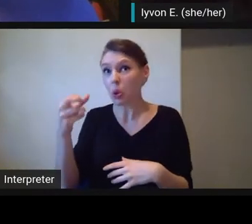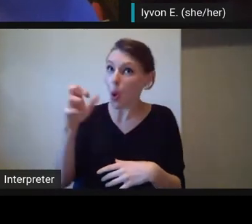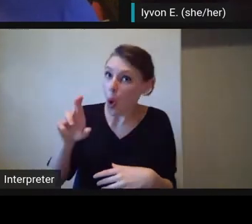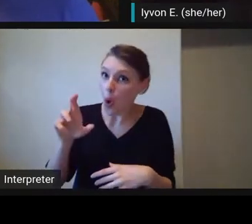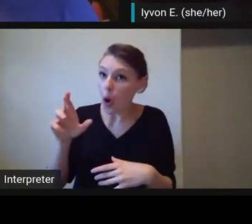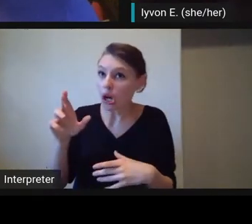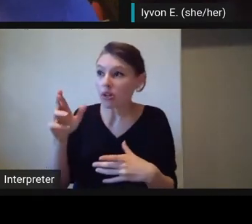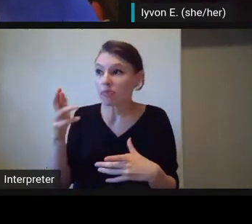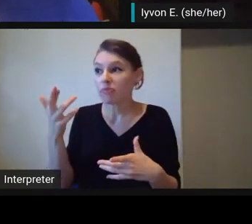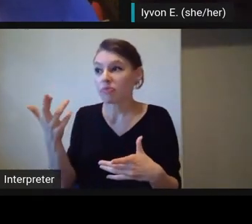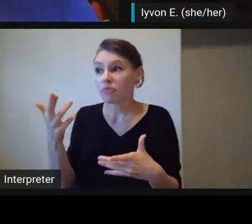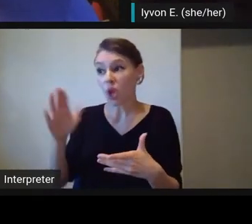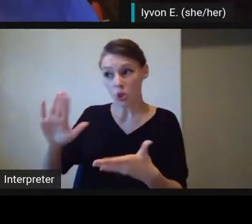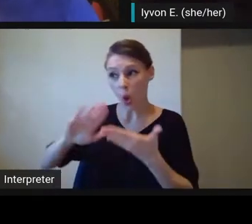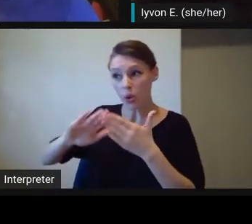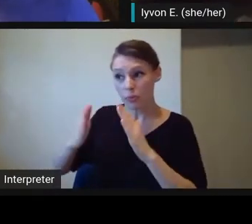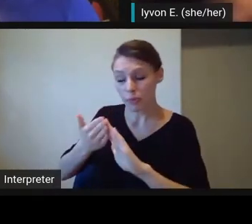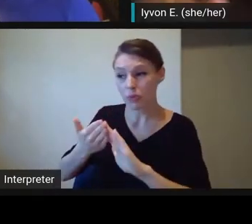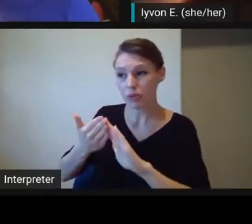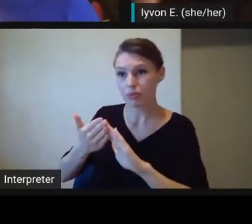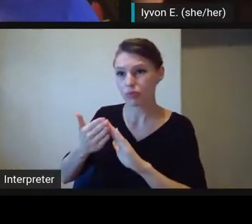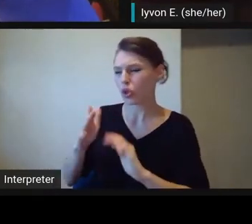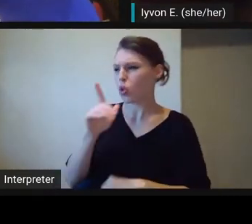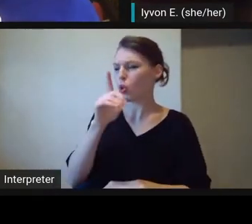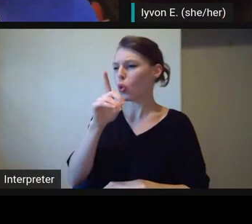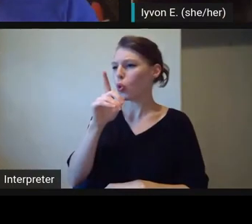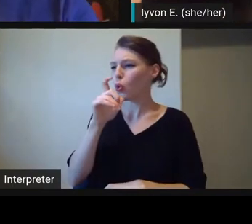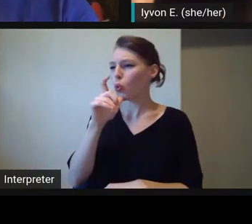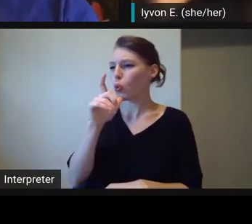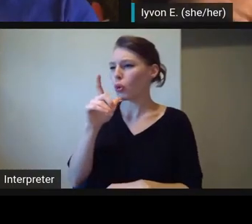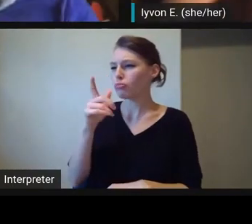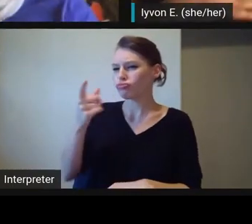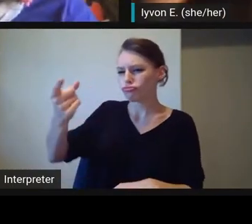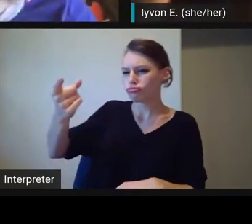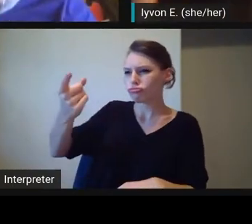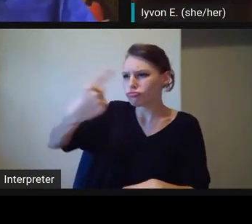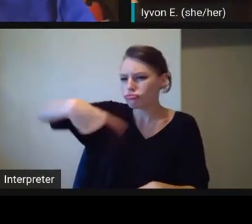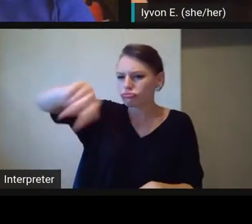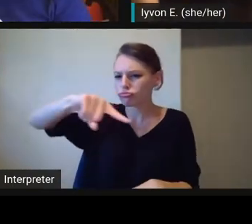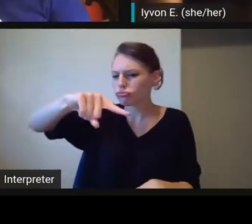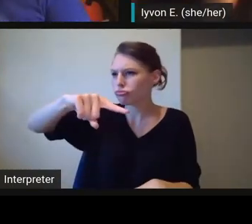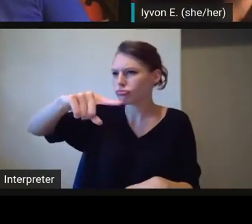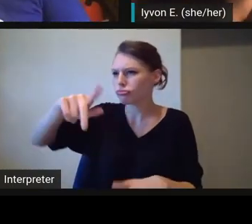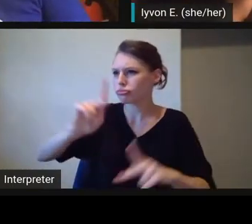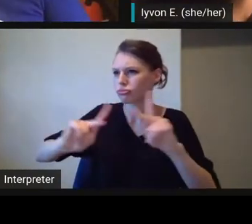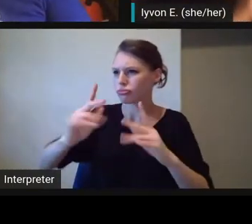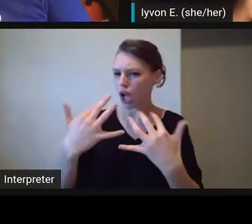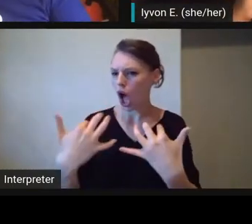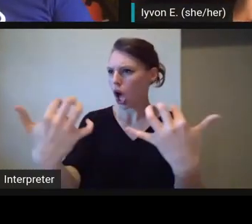or your community of, like, who you are producing to or producing for, I should